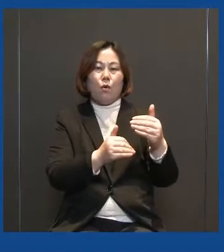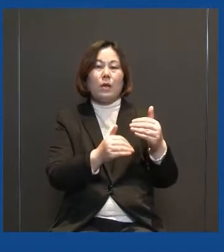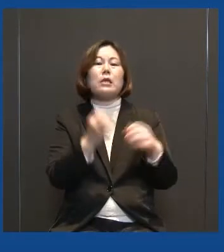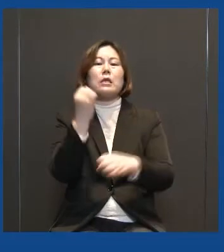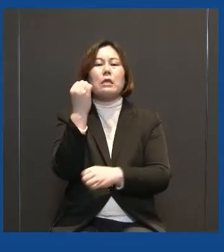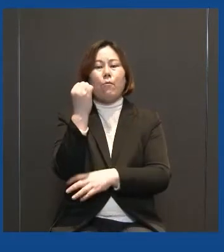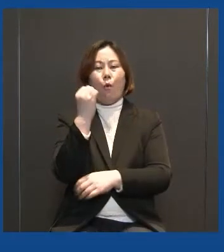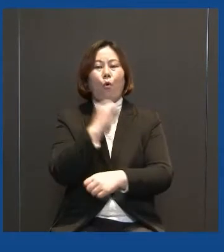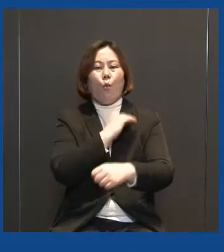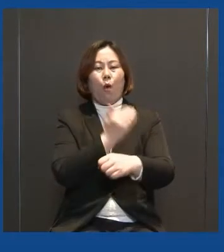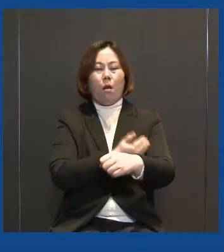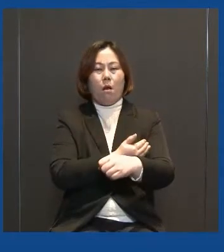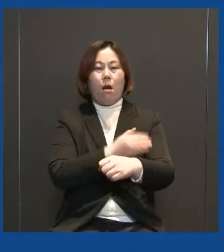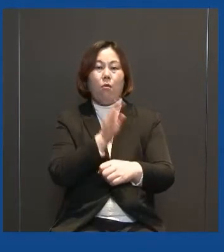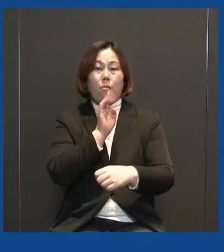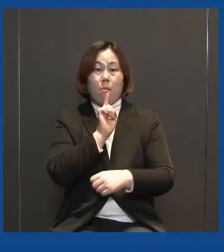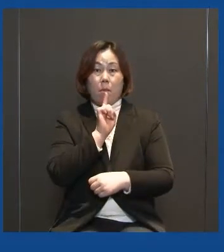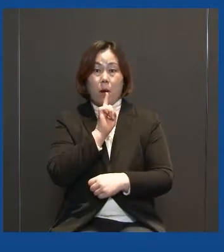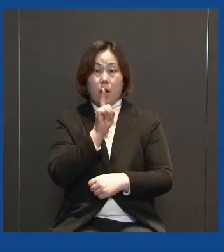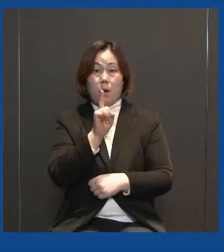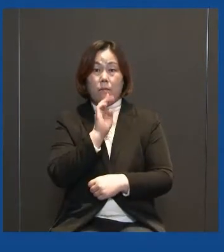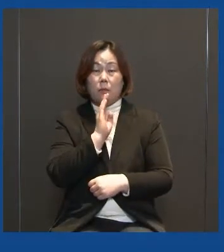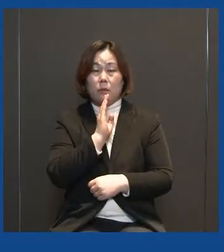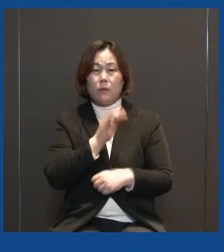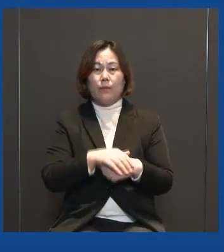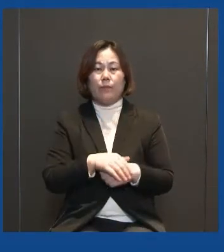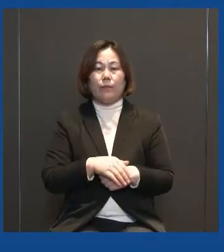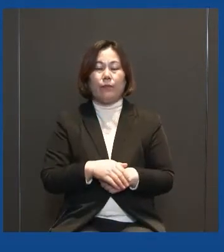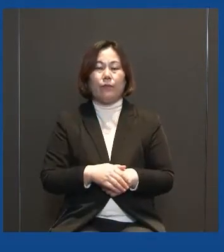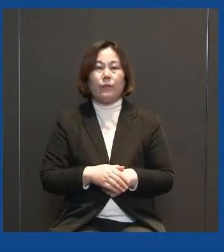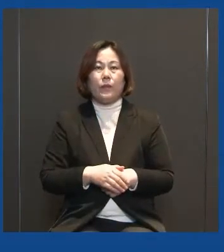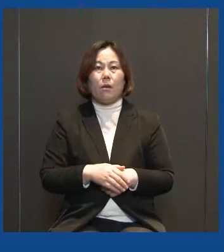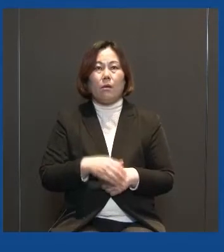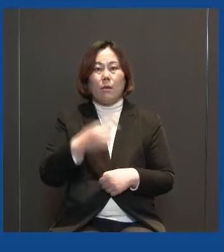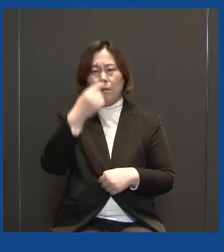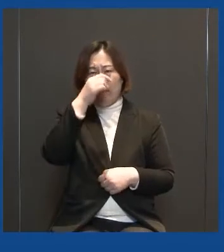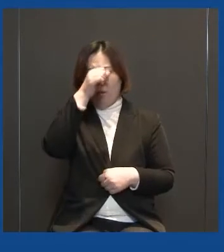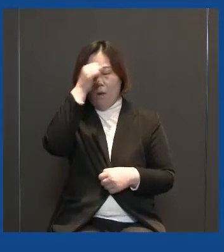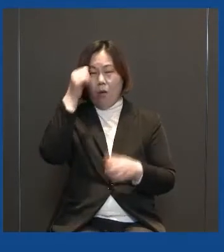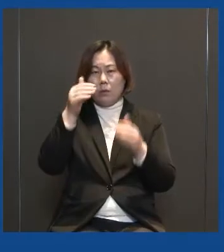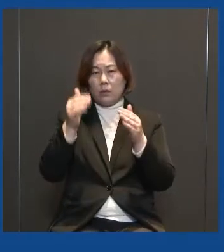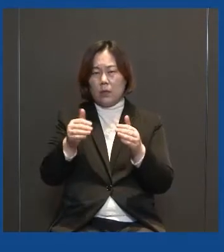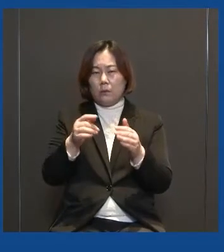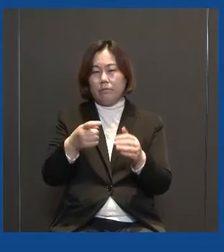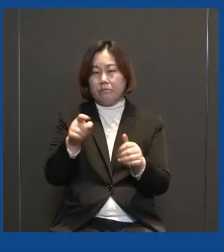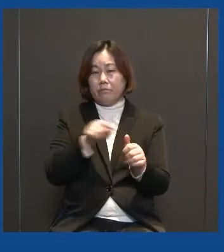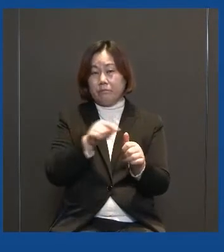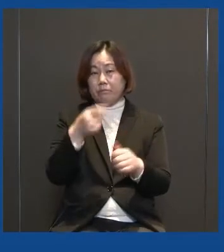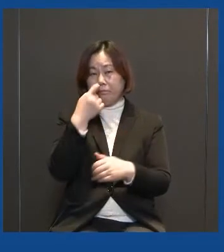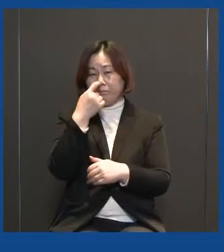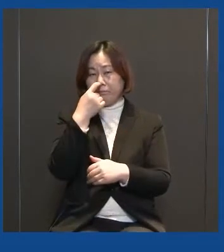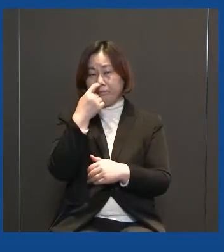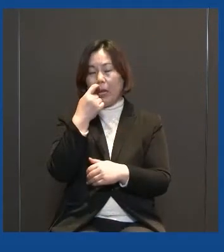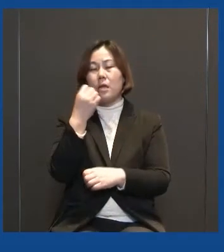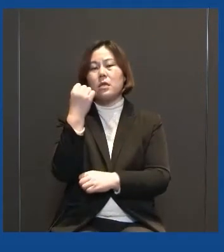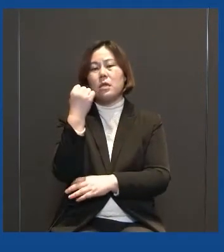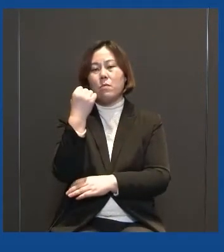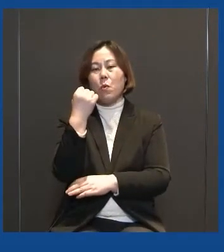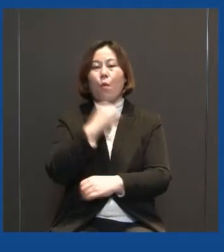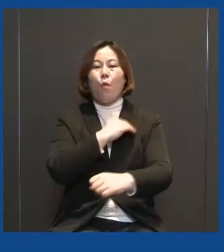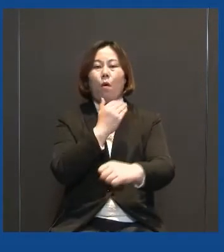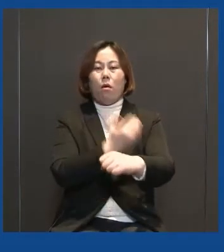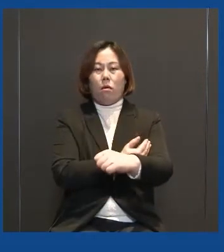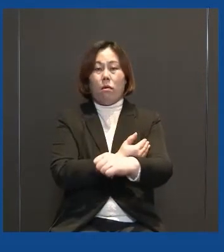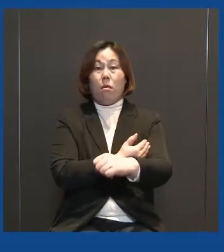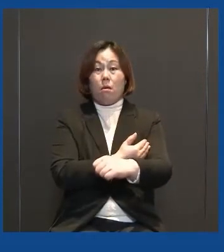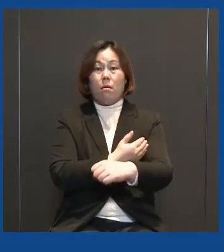literature, it is a basic fundamental right. And it applies to everyone, including older persons. So lifelong learning,